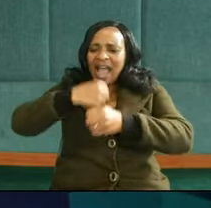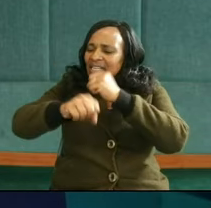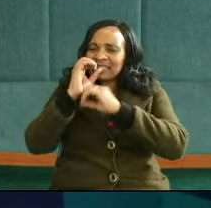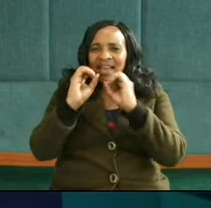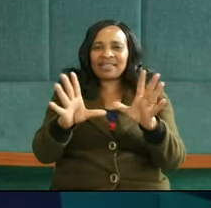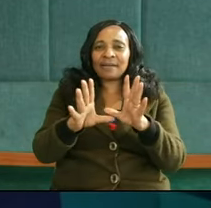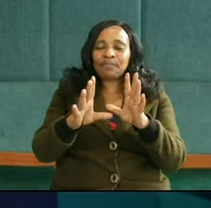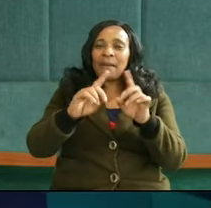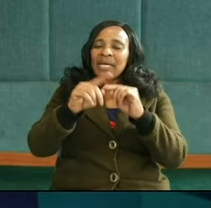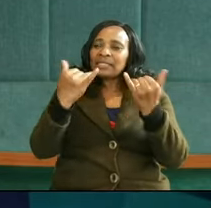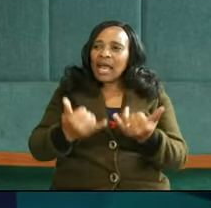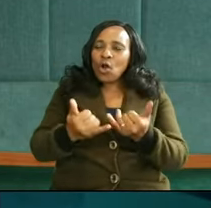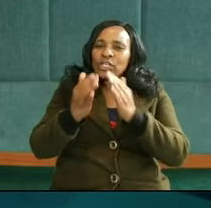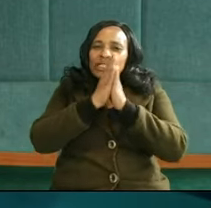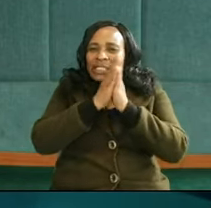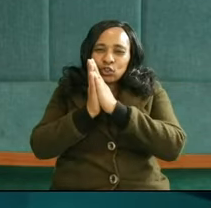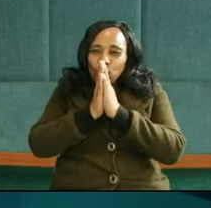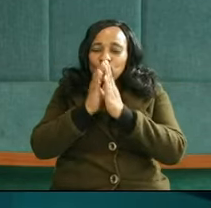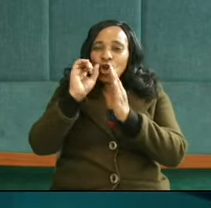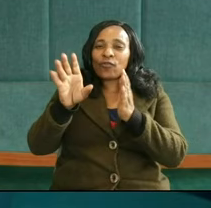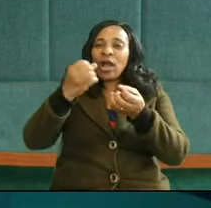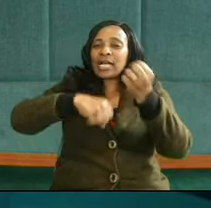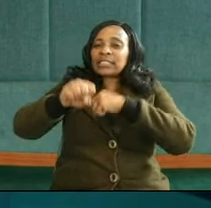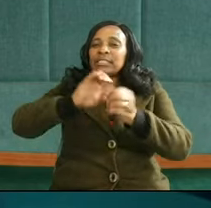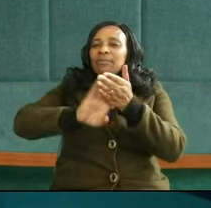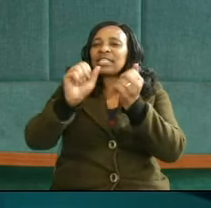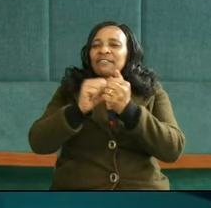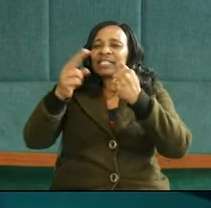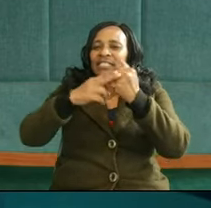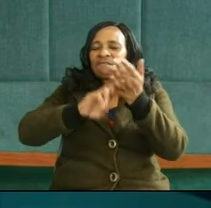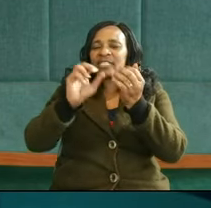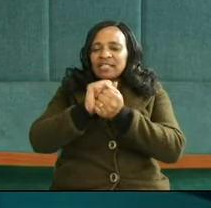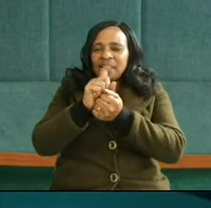way, the Bible in the book of Acts chapter 17 and